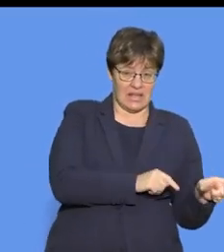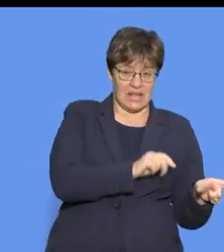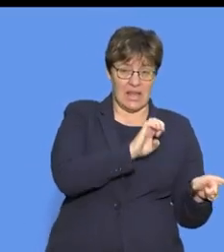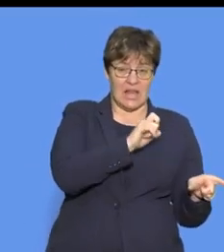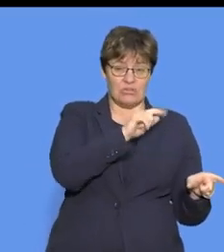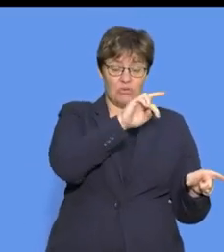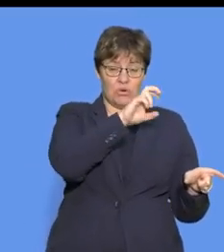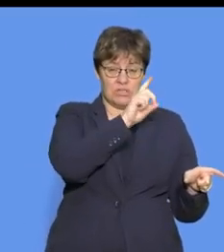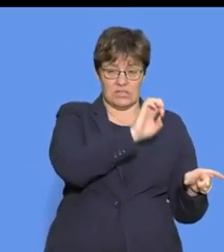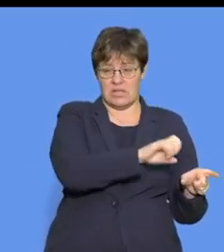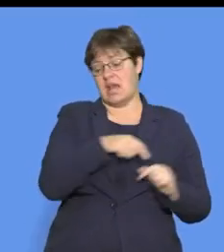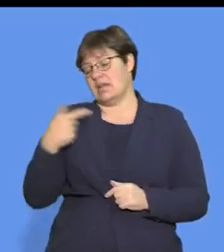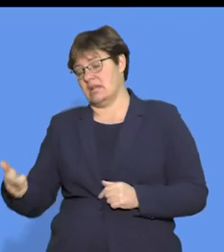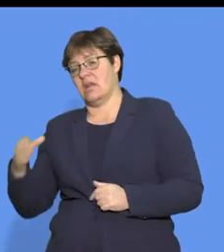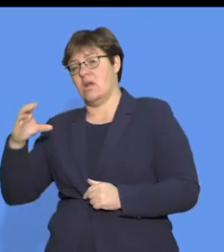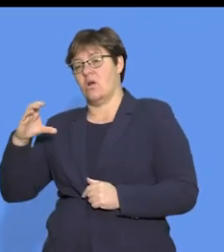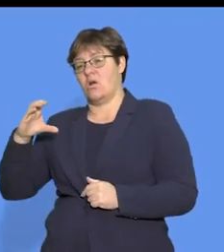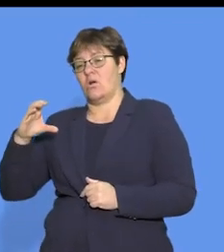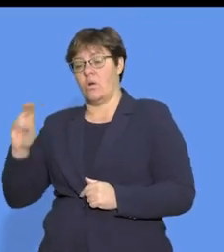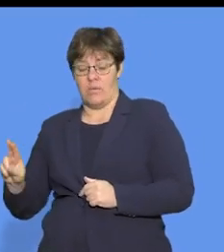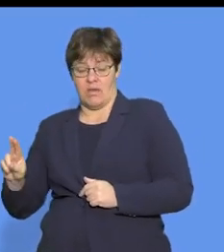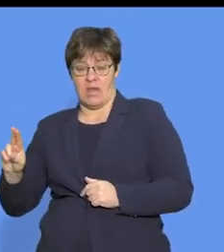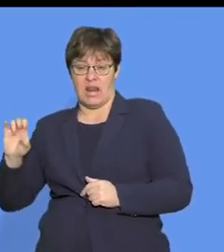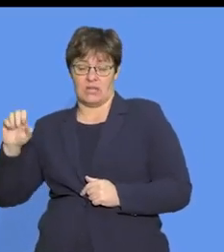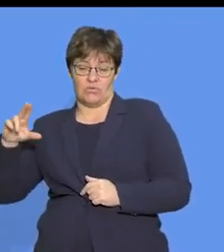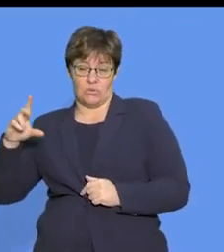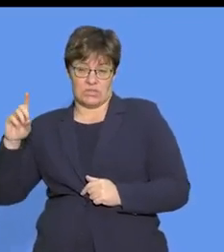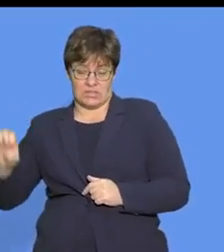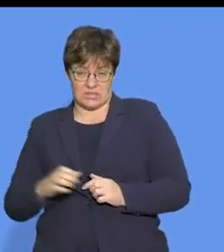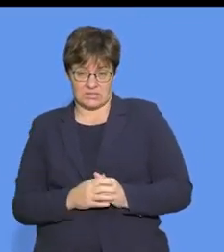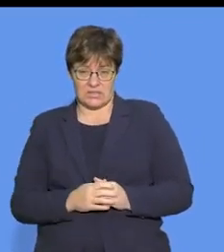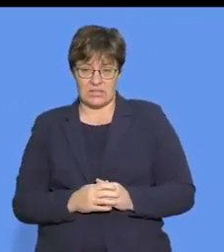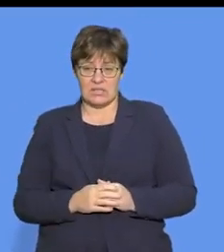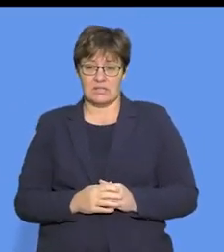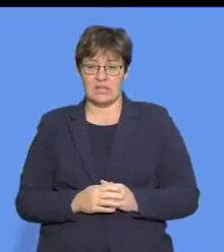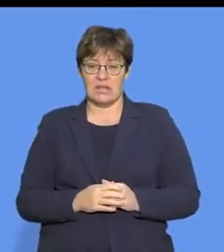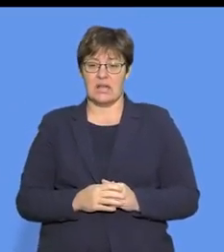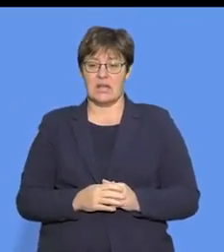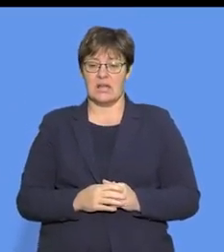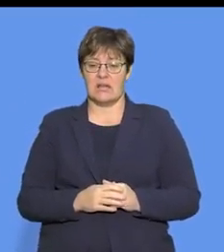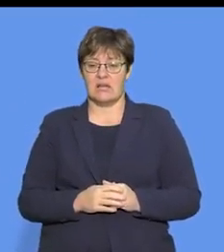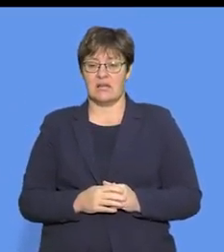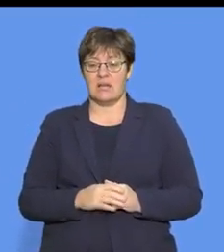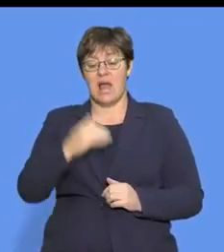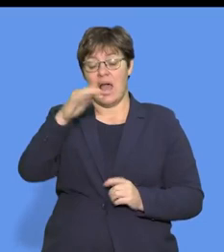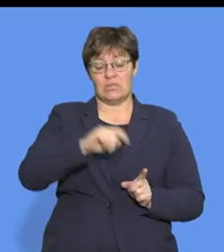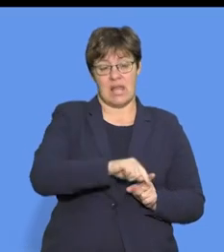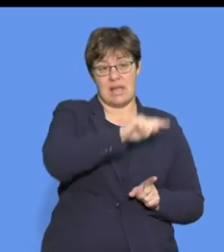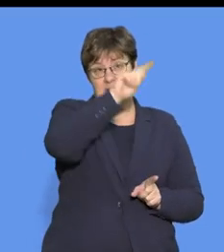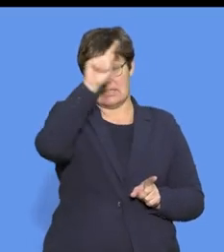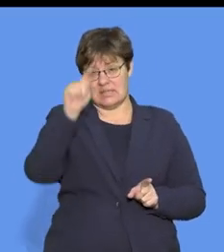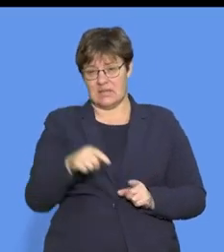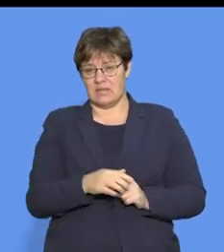electrode and the copper electrode. The part that is outside of the